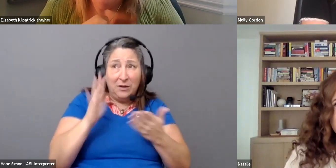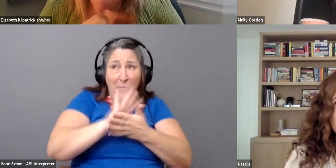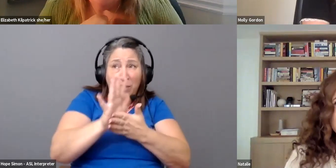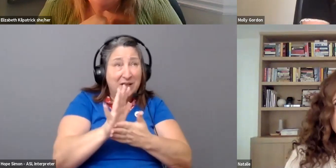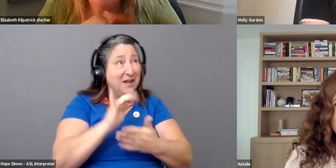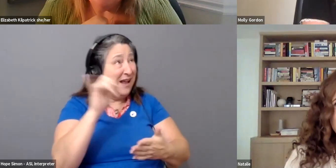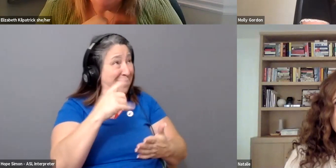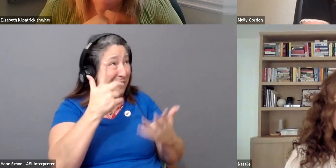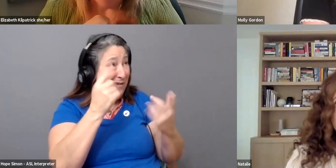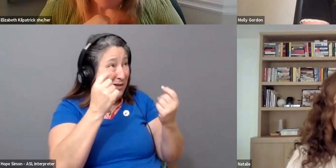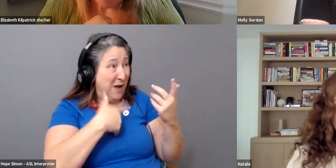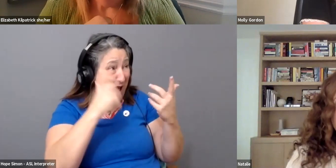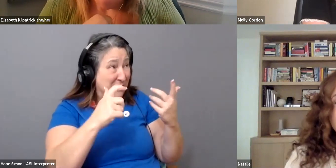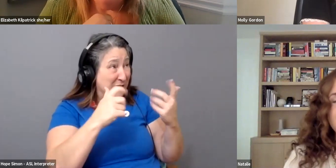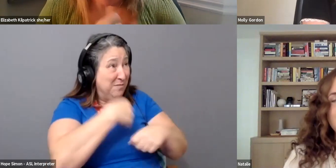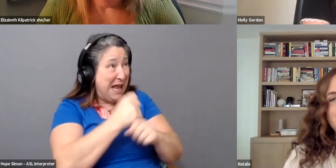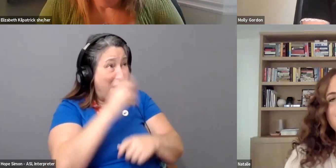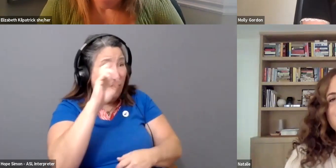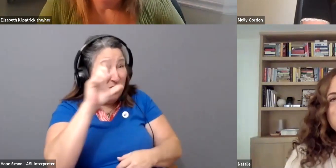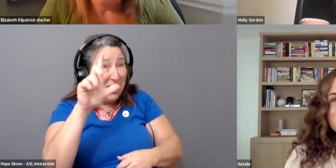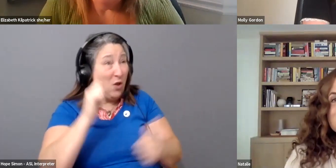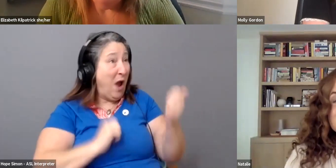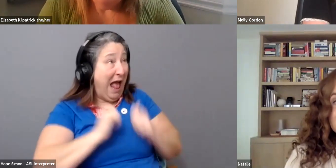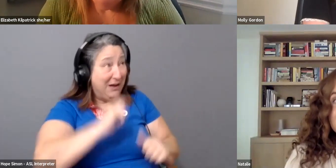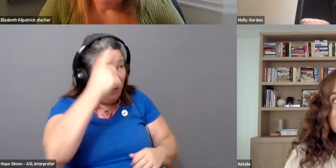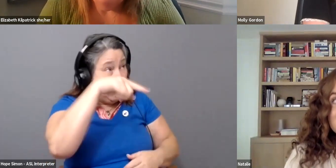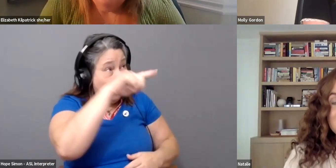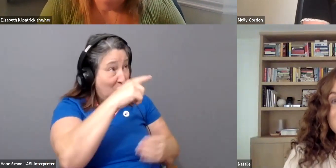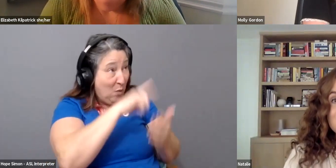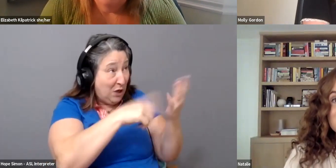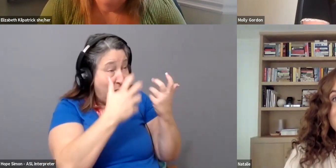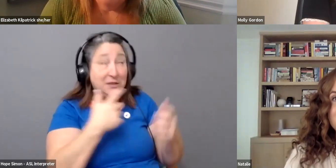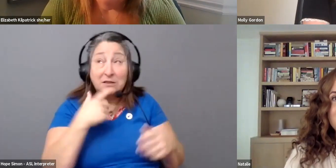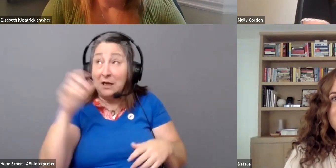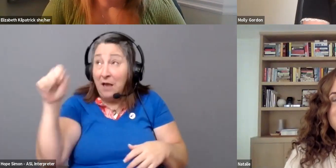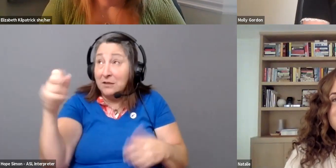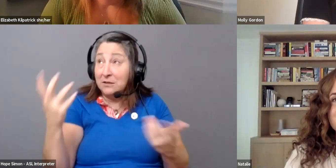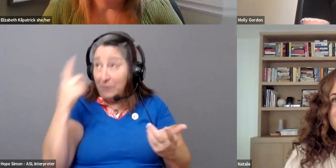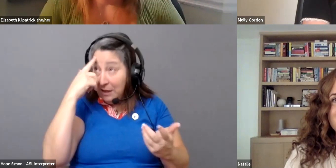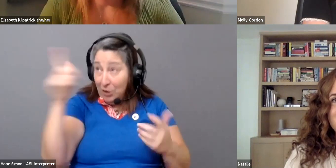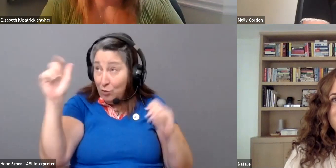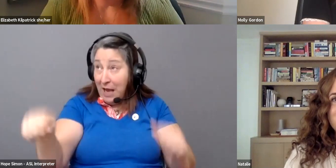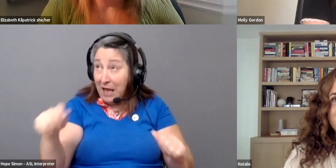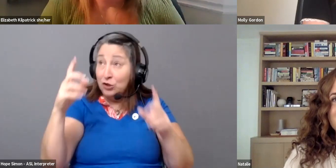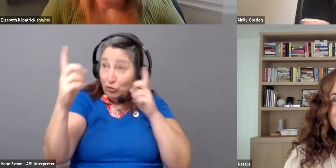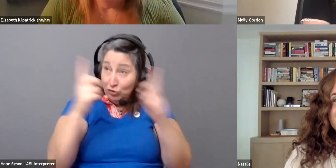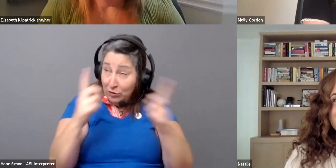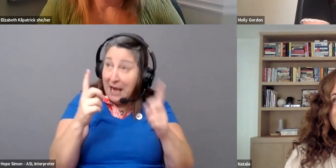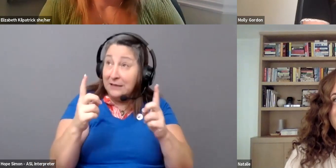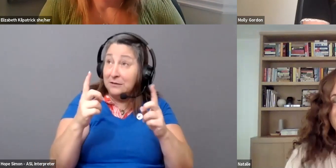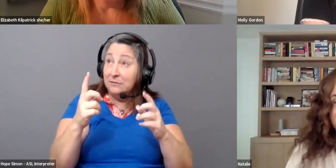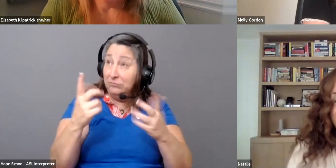reel or act it out for you? What do you want from me? And they were like, no, just say yes, we think you can do it. And I